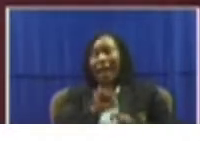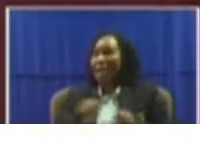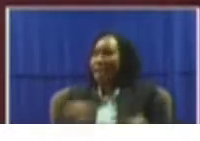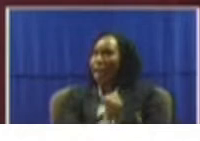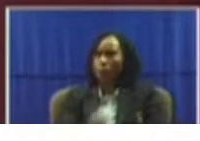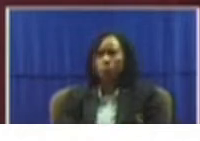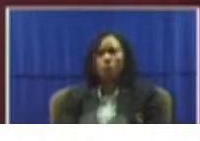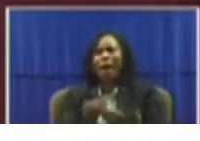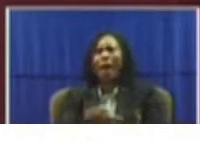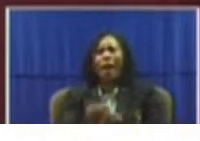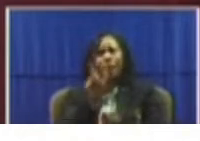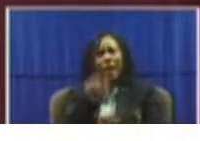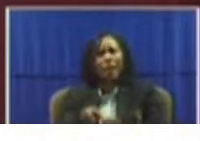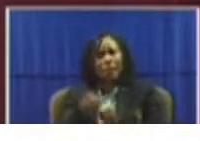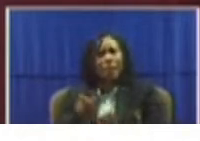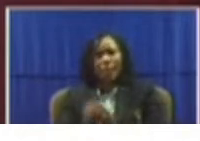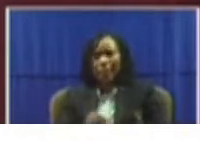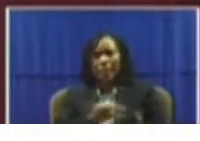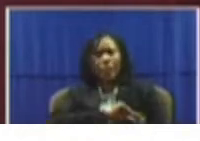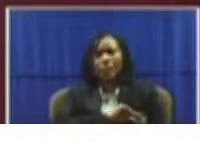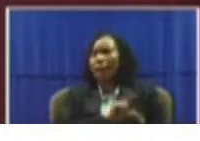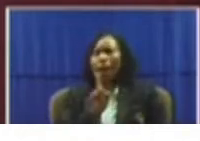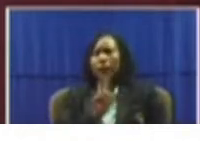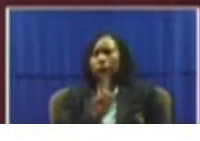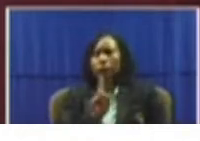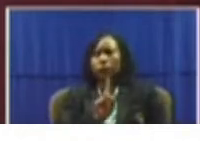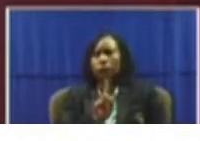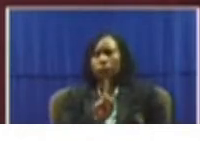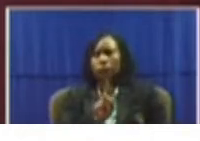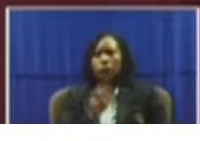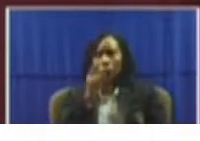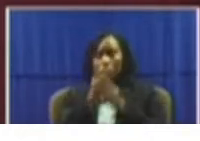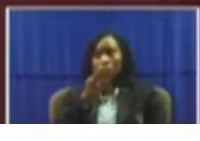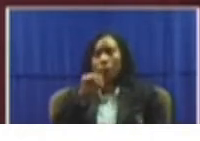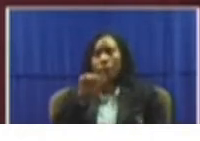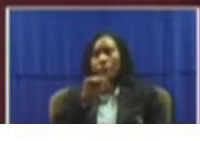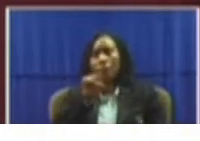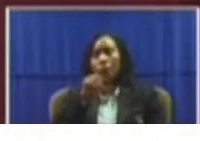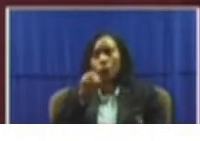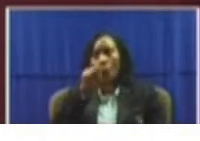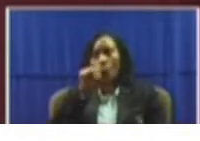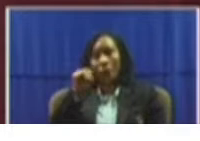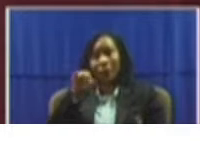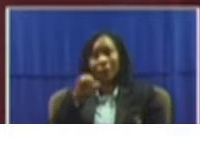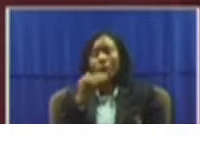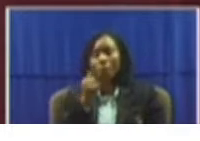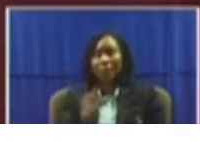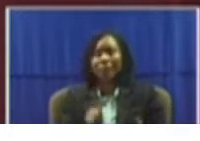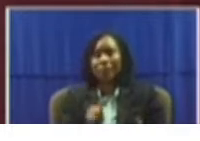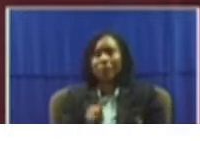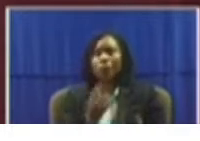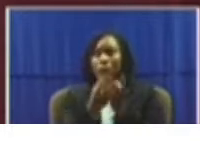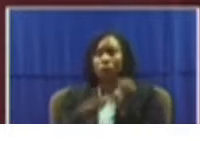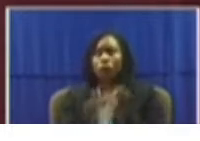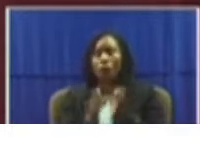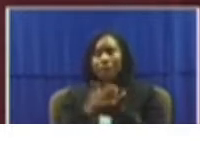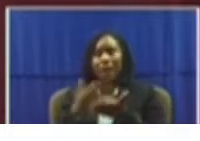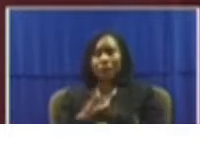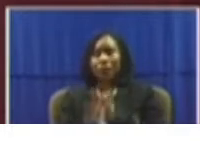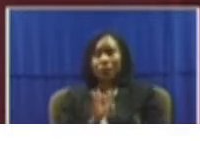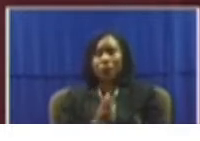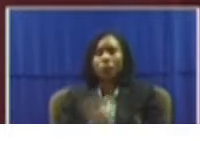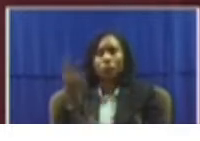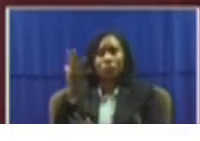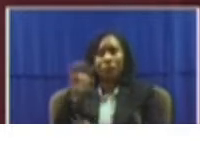Pando. Honourable Mazzoni, will you please withdraw the last part of your statement? I withdraw. Thank you very much.